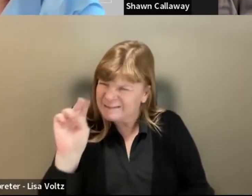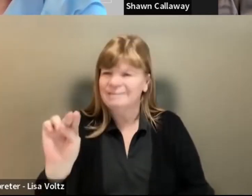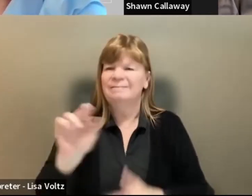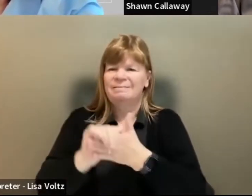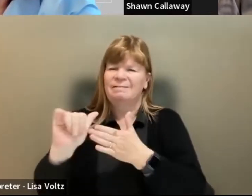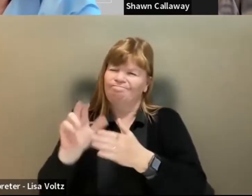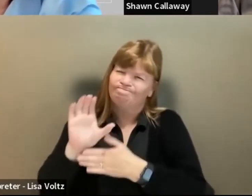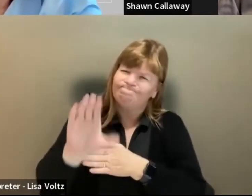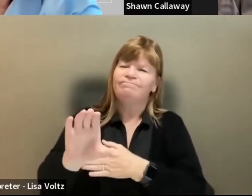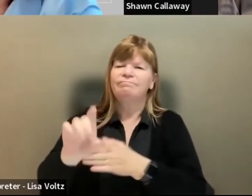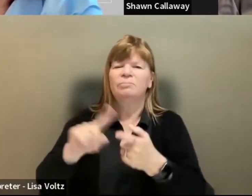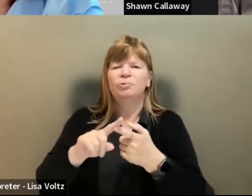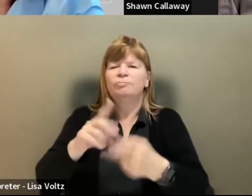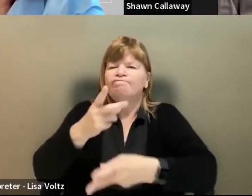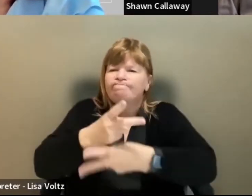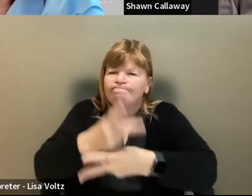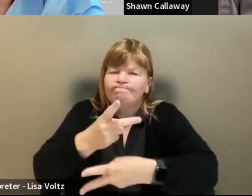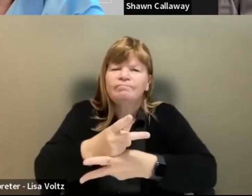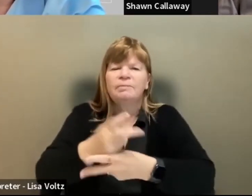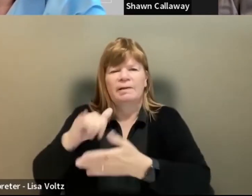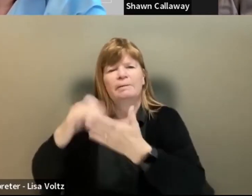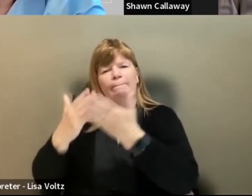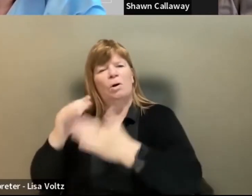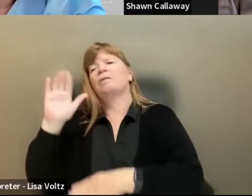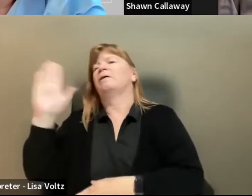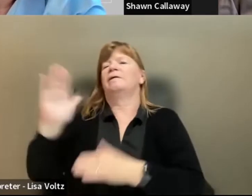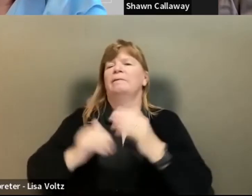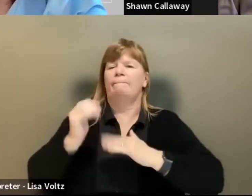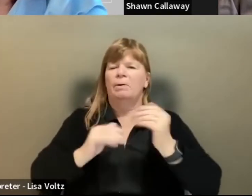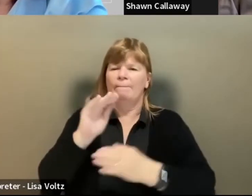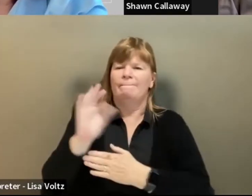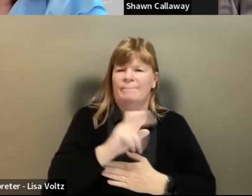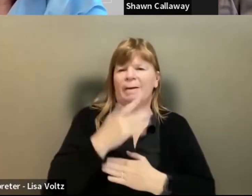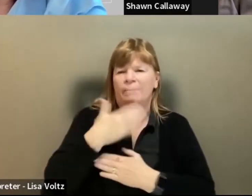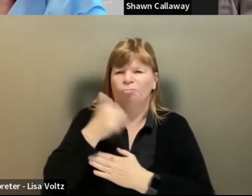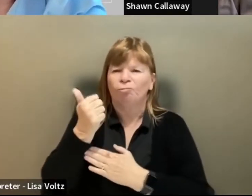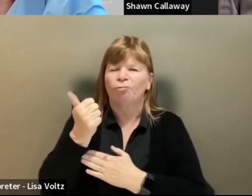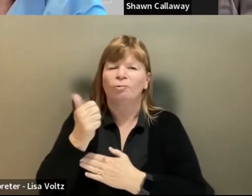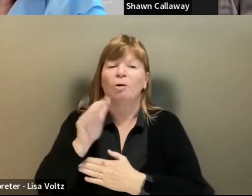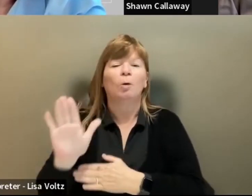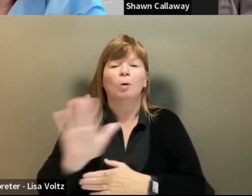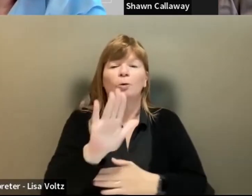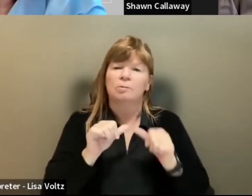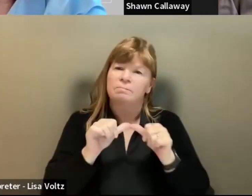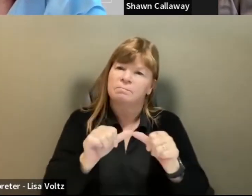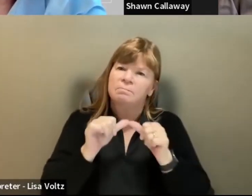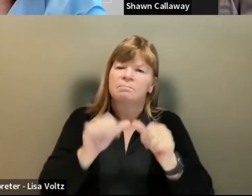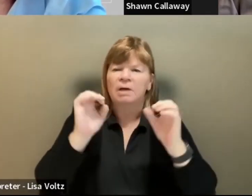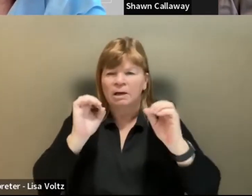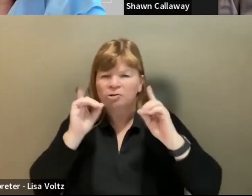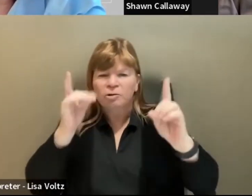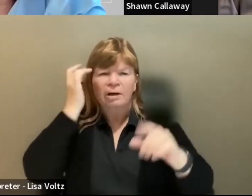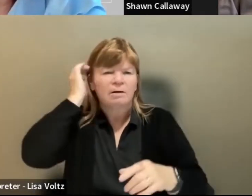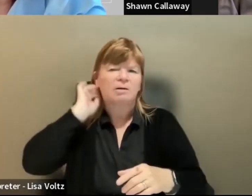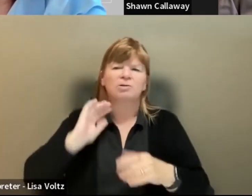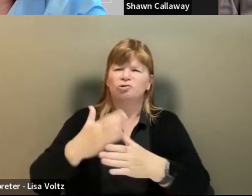investment in caregiving as part of his Build Back Better plan. And your ongoing education and sharing